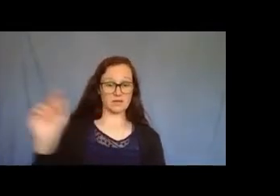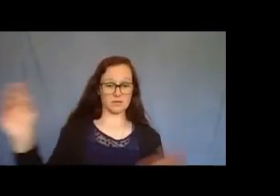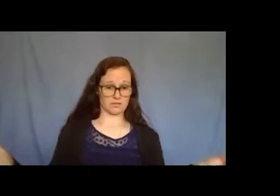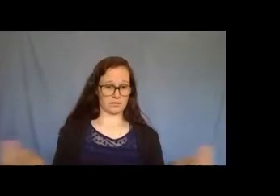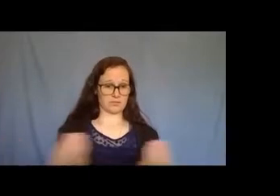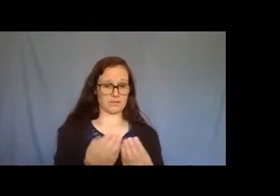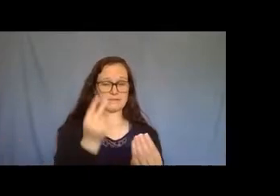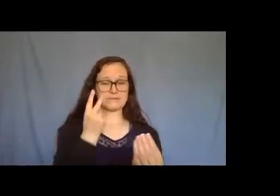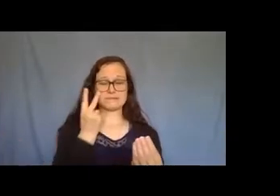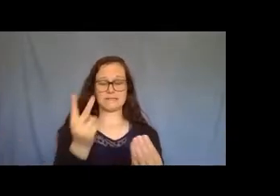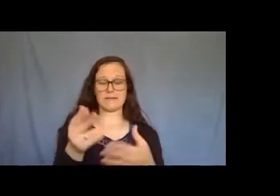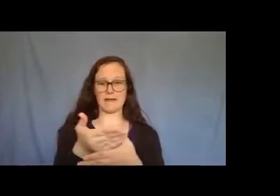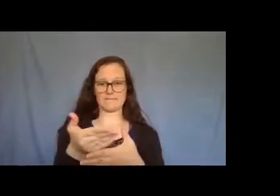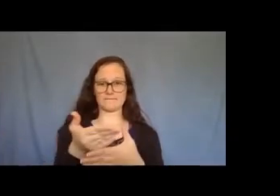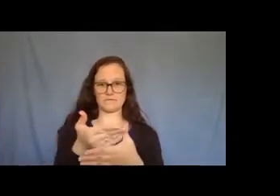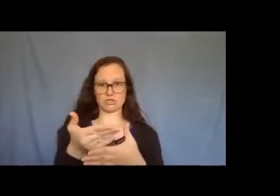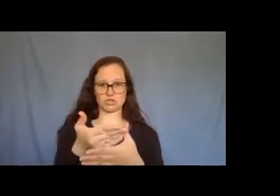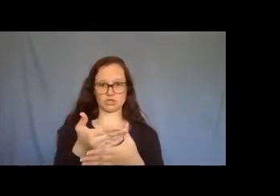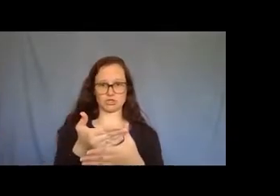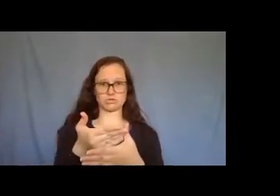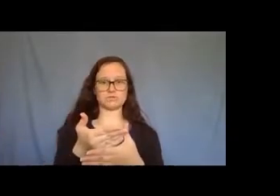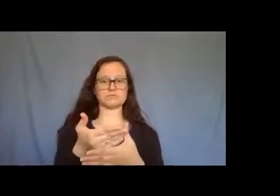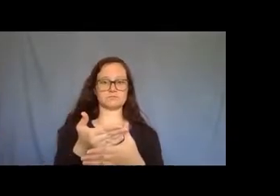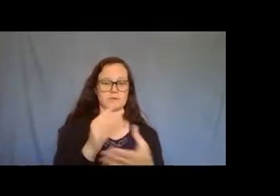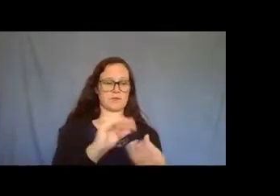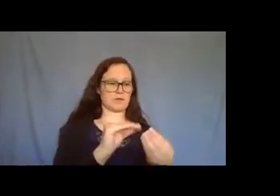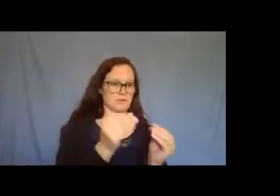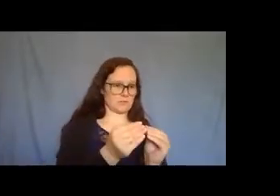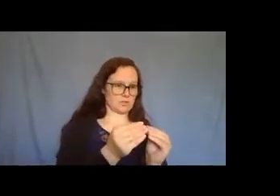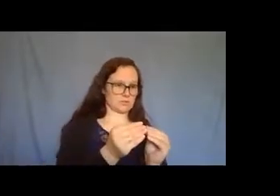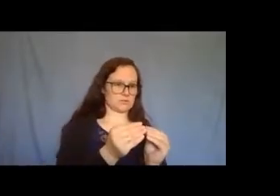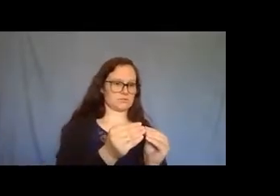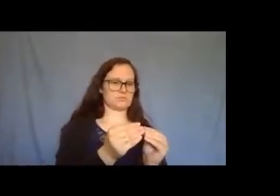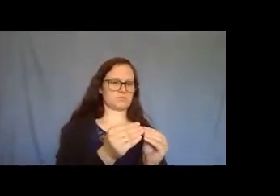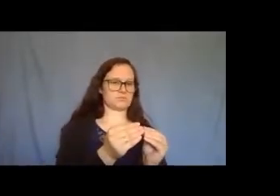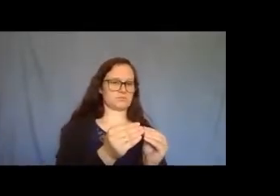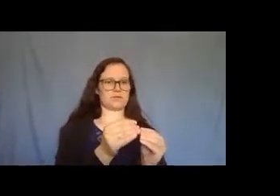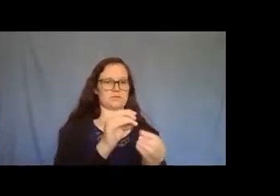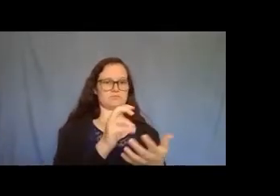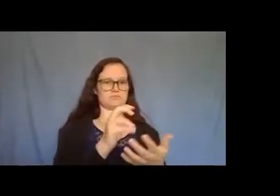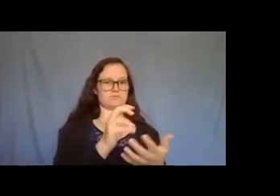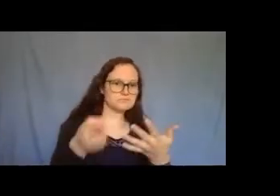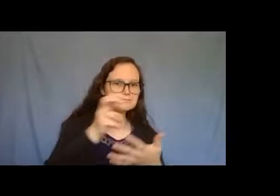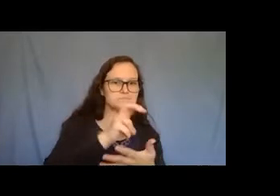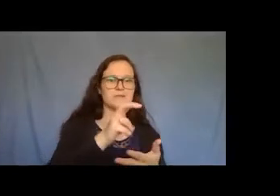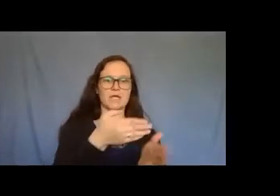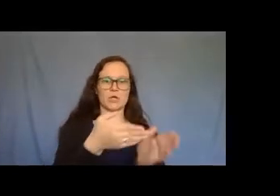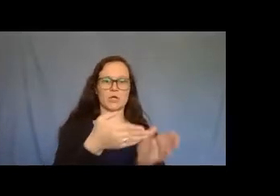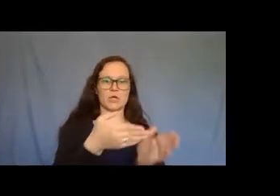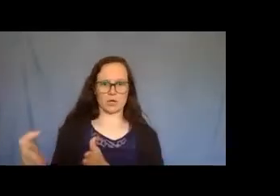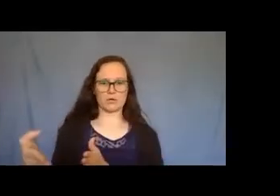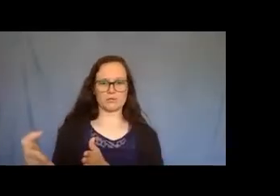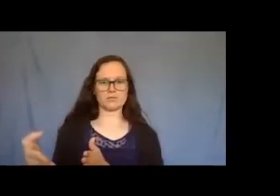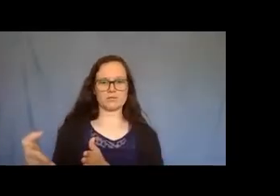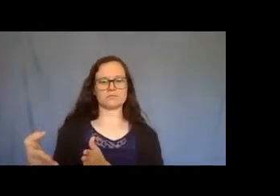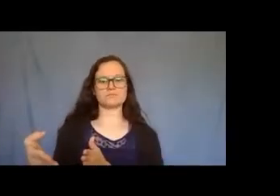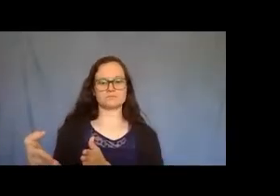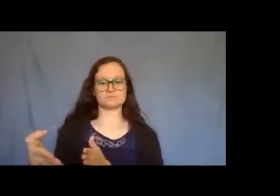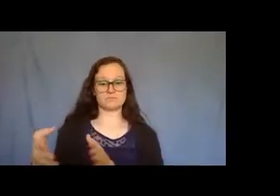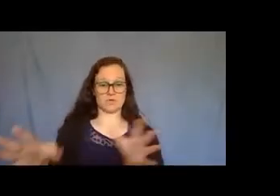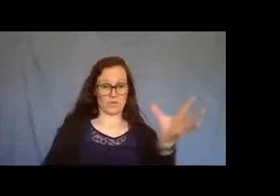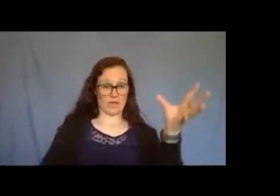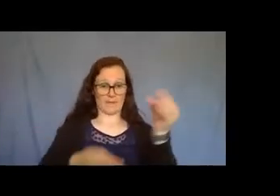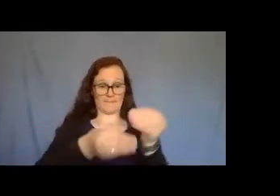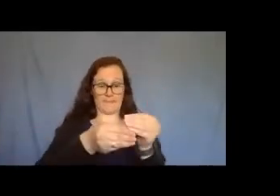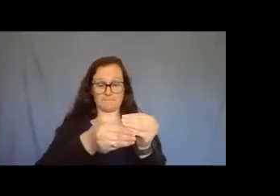average. Each value then is ranked in order and then gets a departure from that average. You add those up